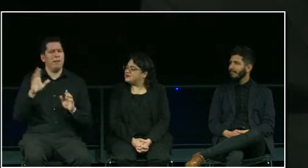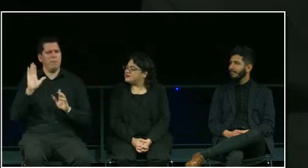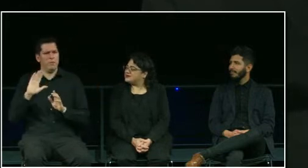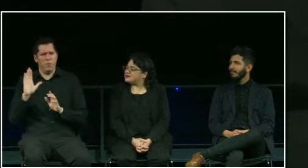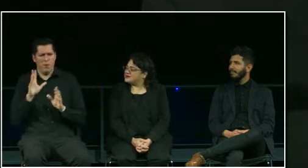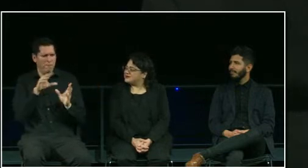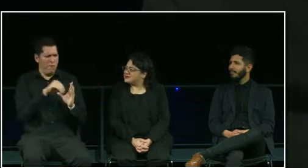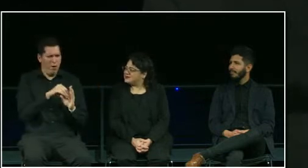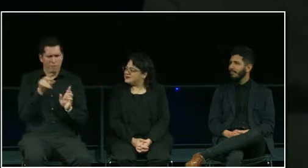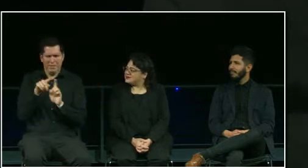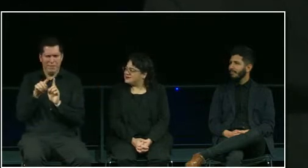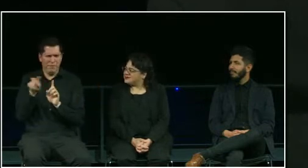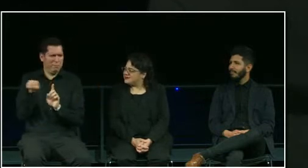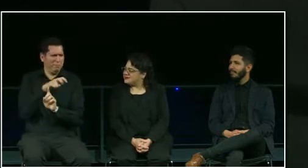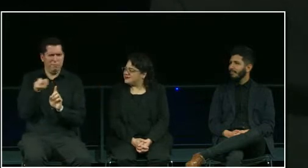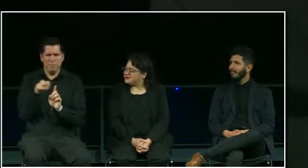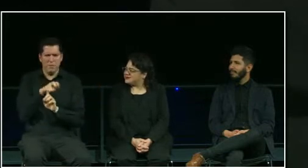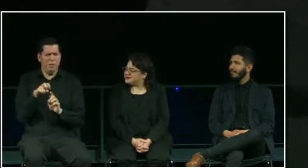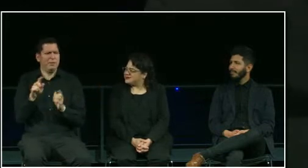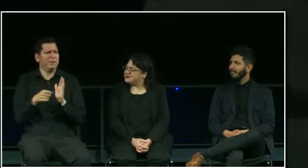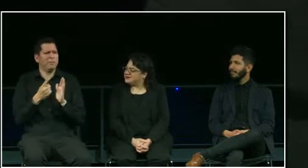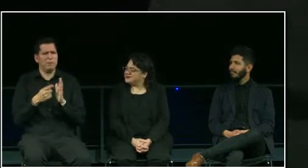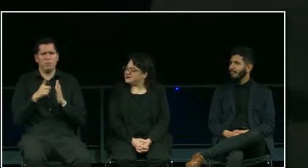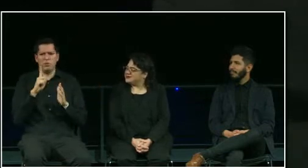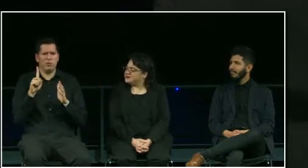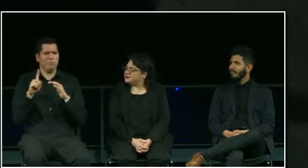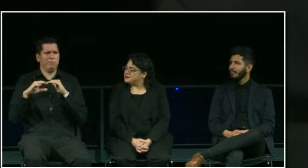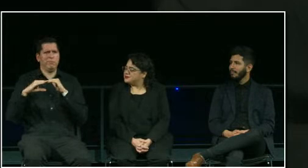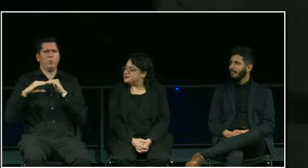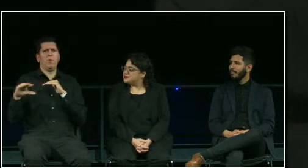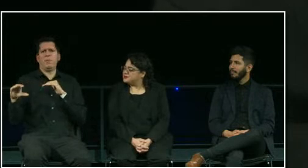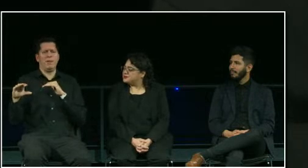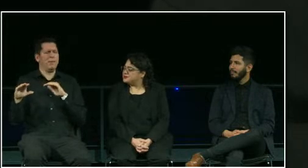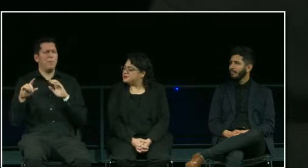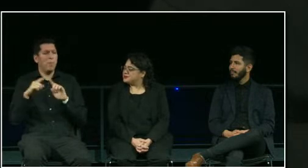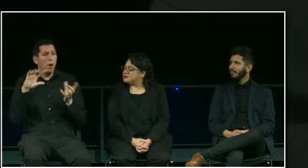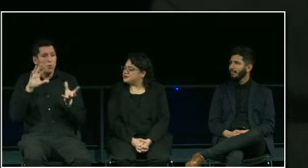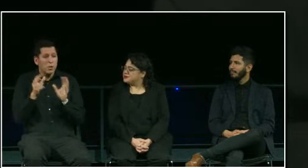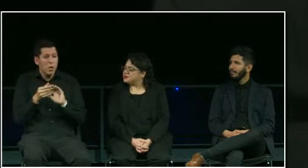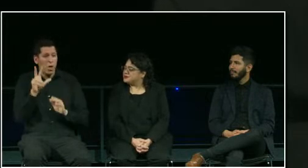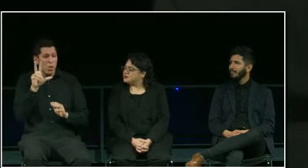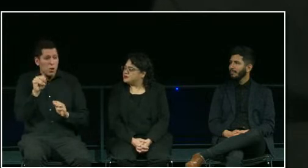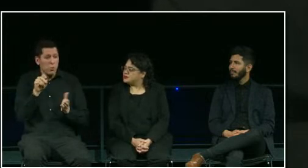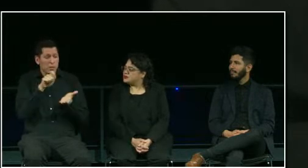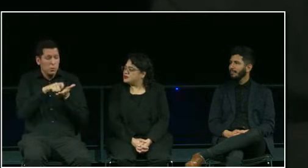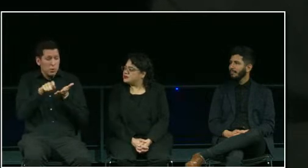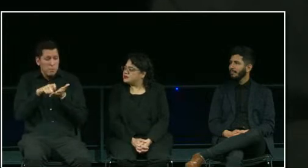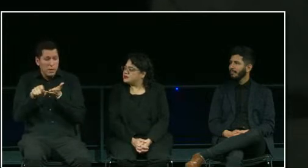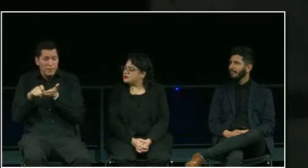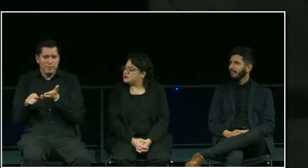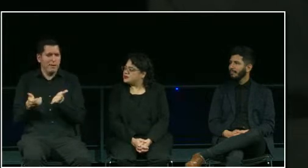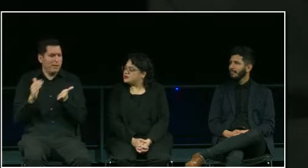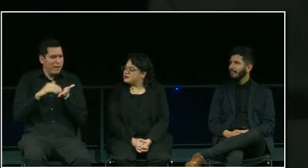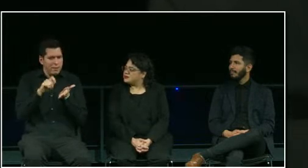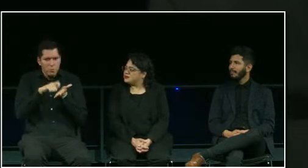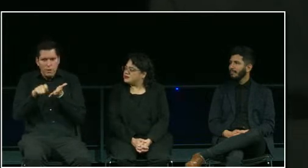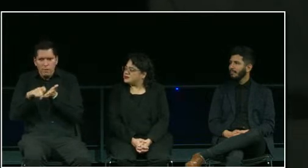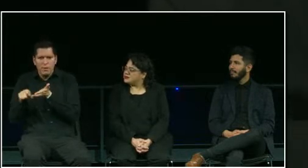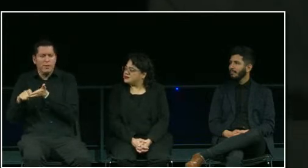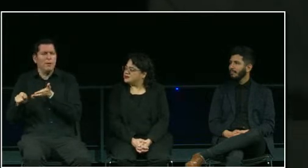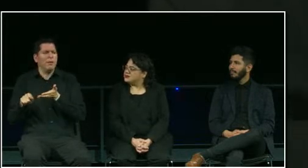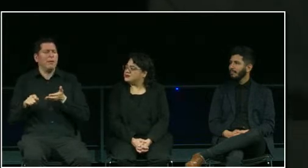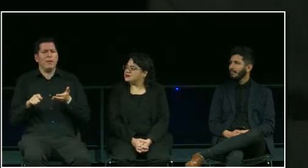go. They're always dormant. I have over 30 screenplays I have written or got written, and I have